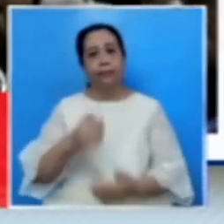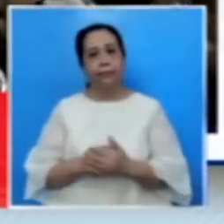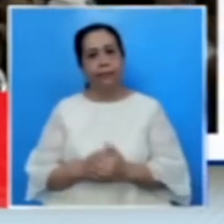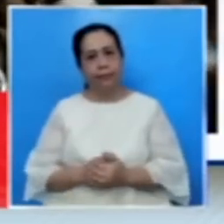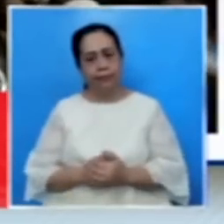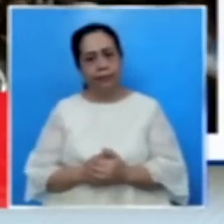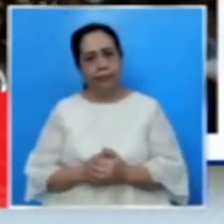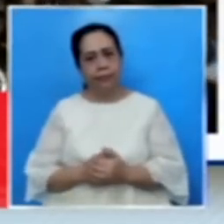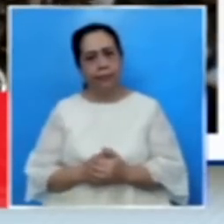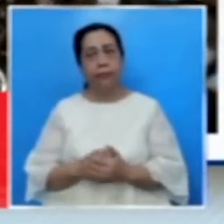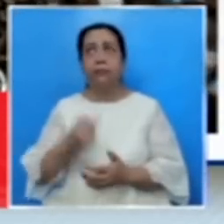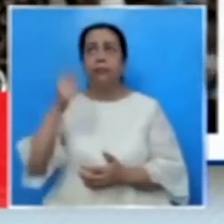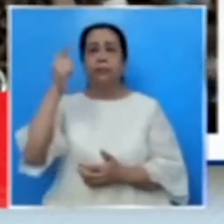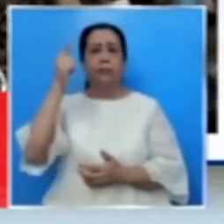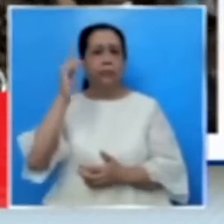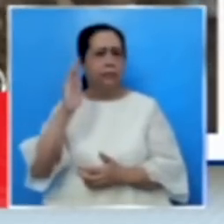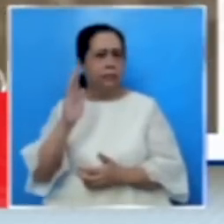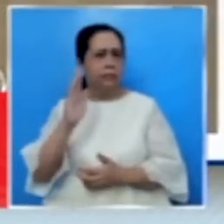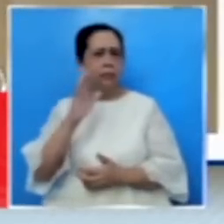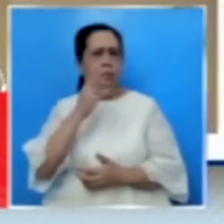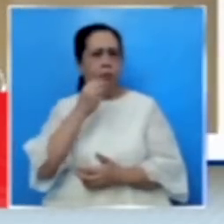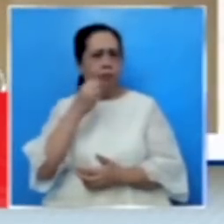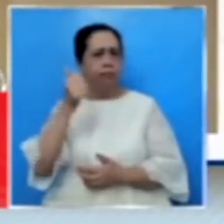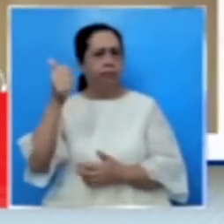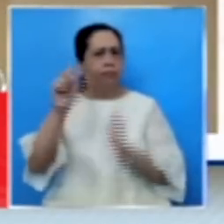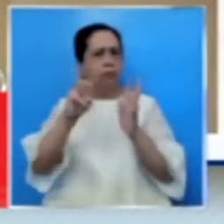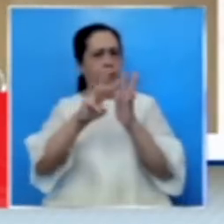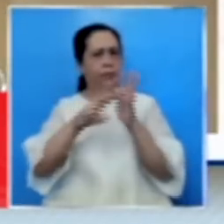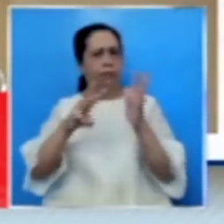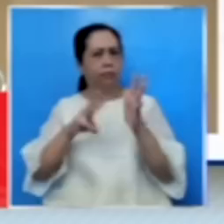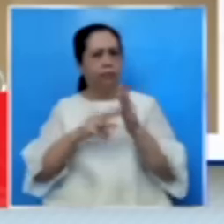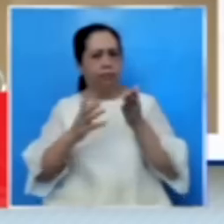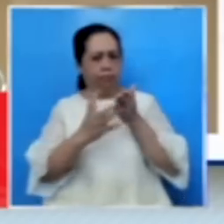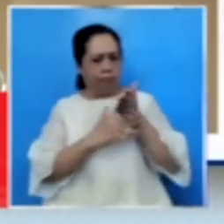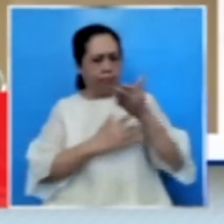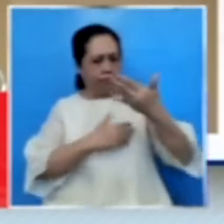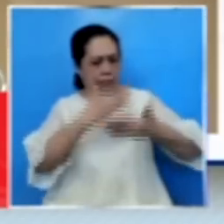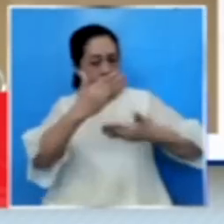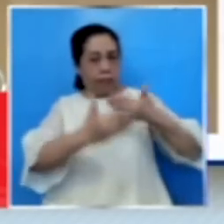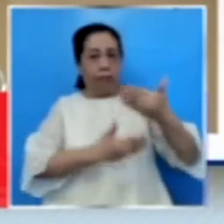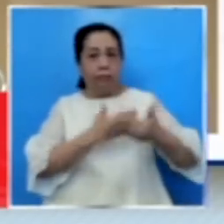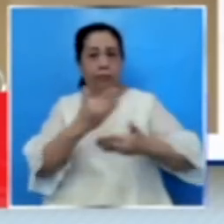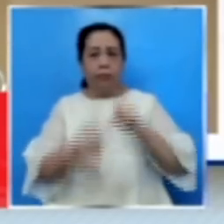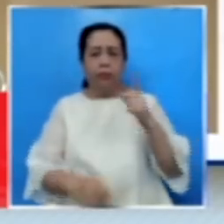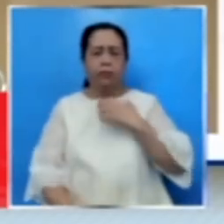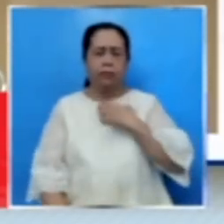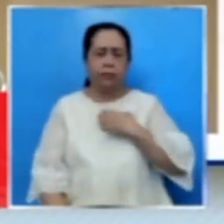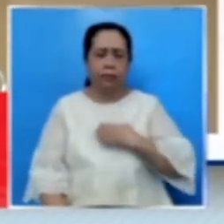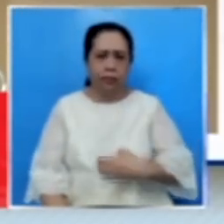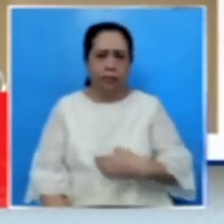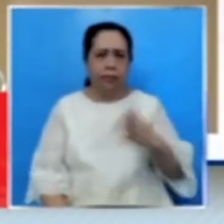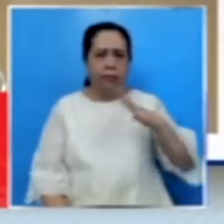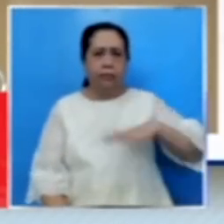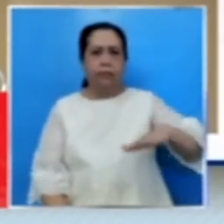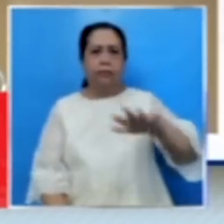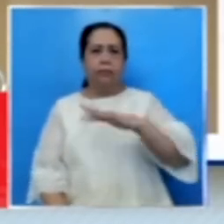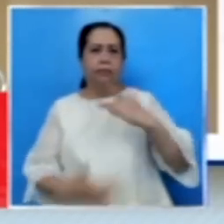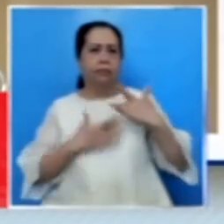a God whose will transcends the desires of our hearts,